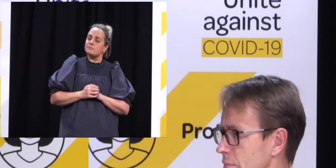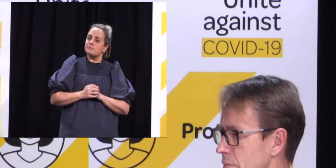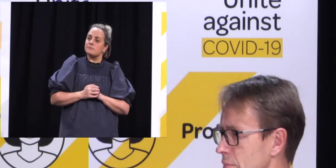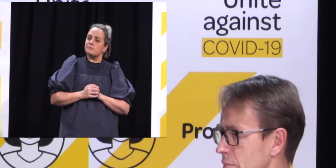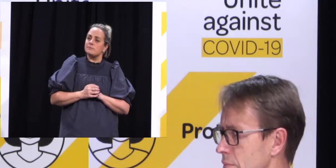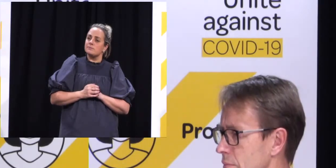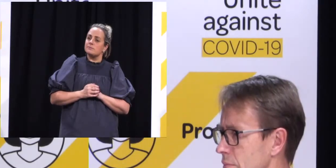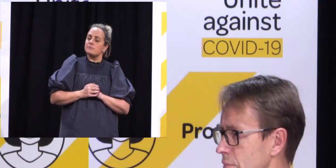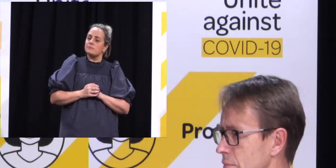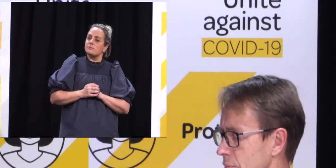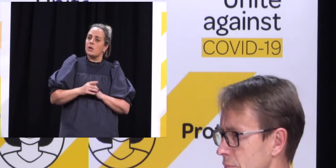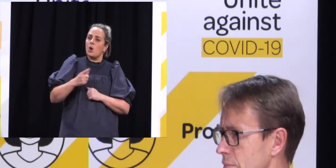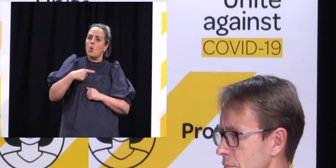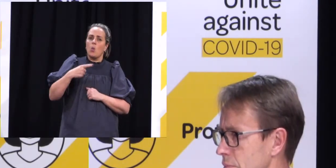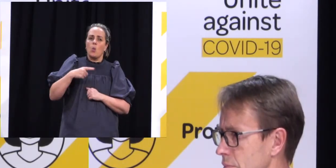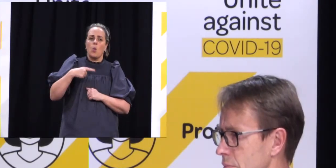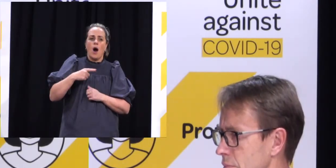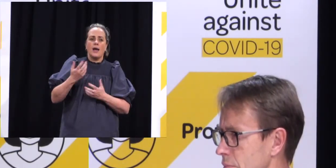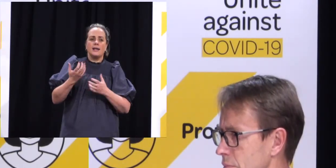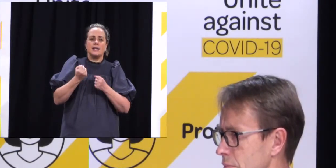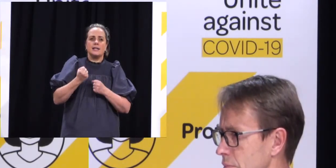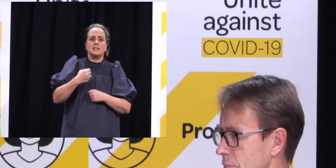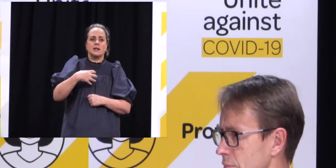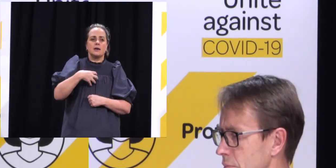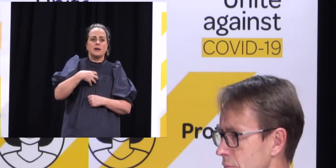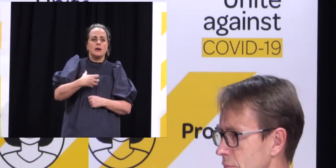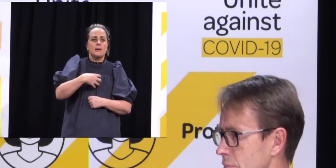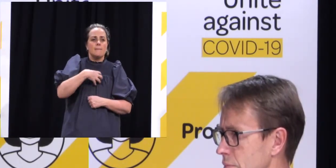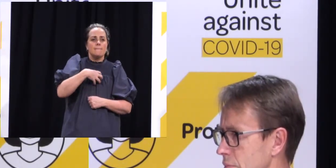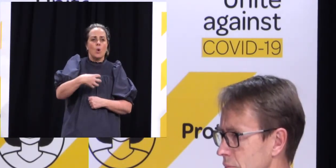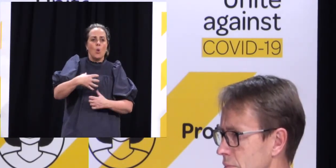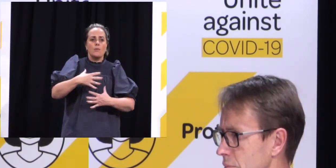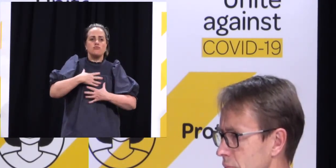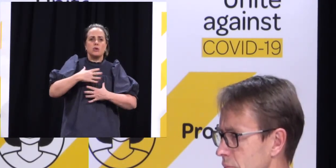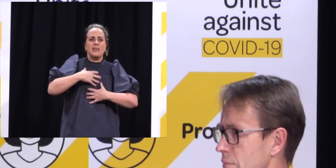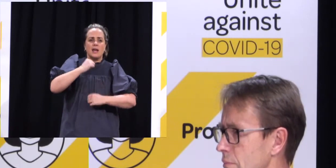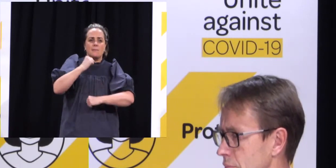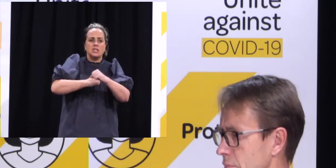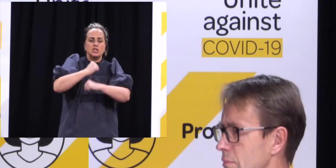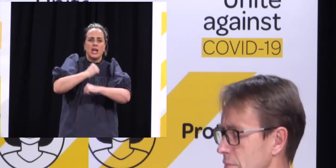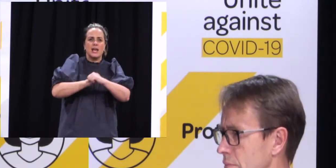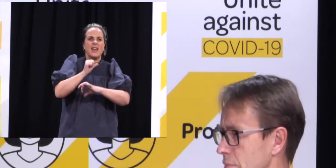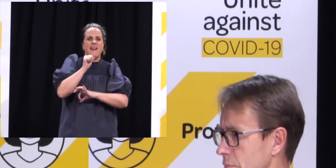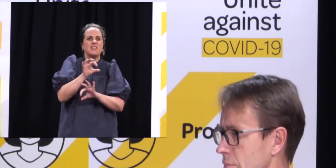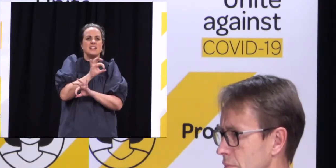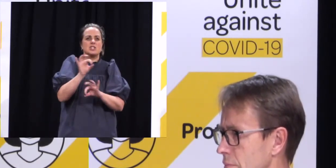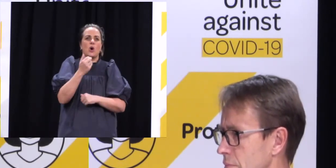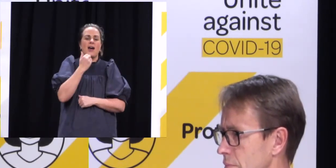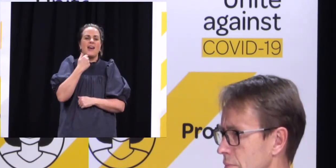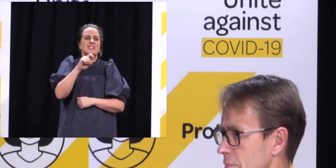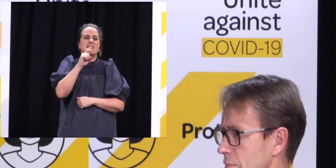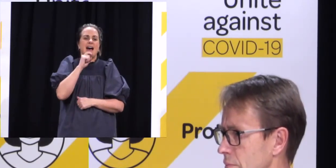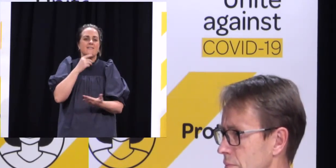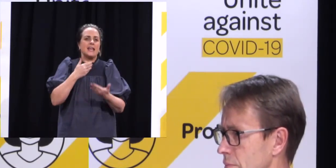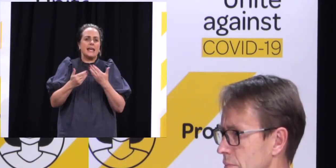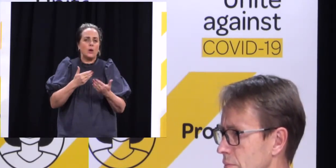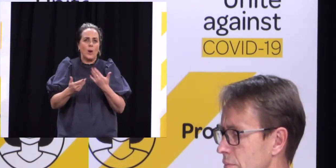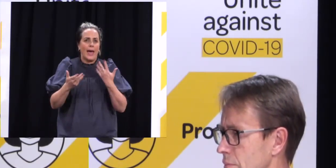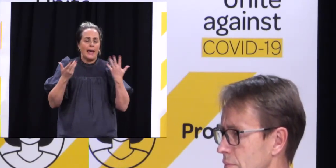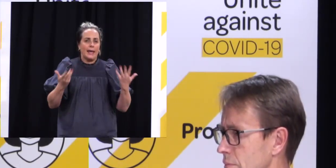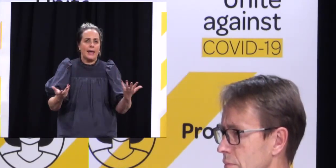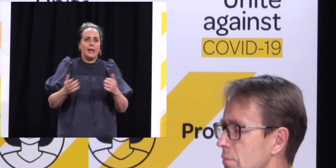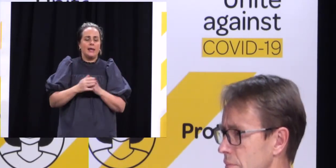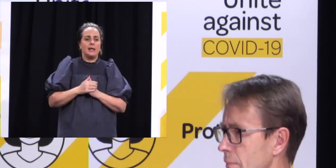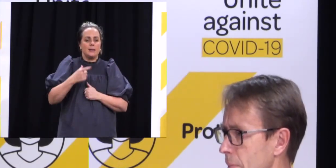what's the point of getting more ventilators if we don't have enough ICU beds and nurses to staff them, given every ventilator needs a bed